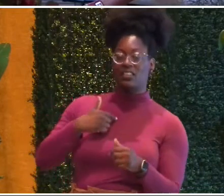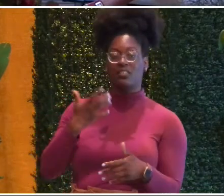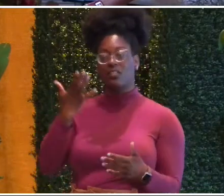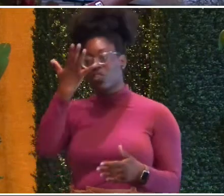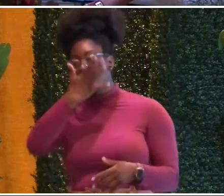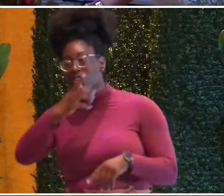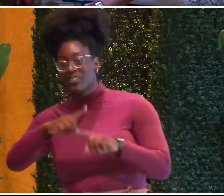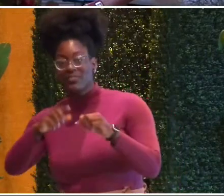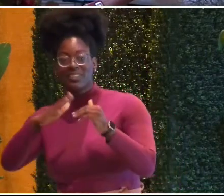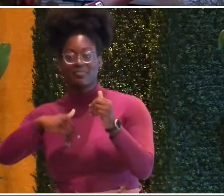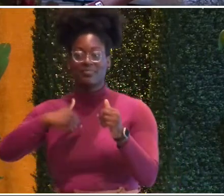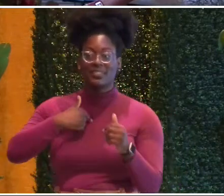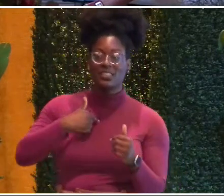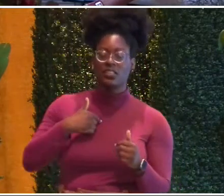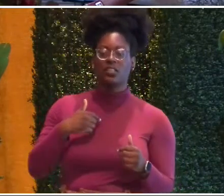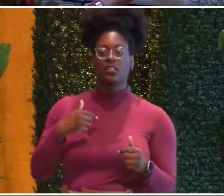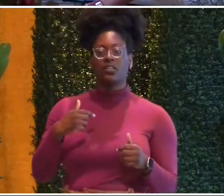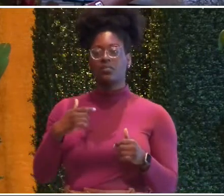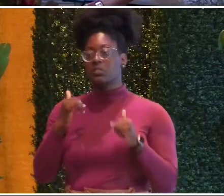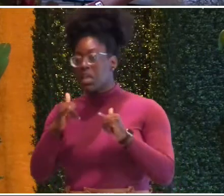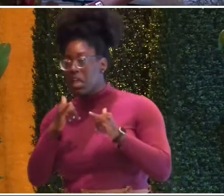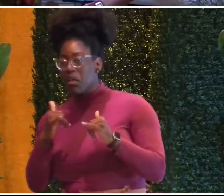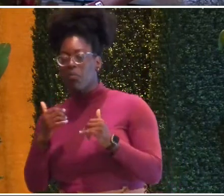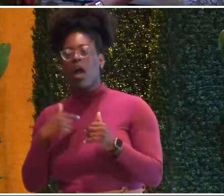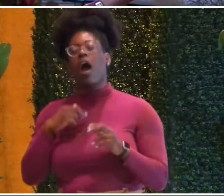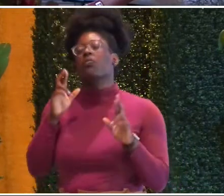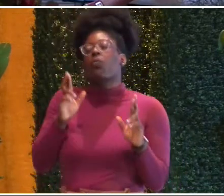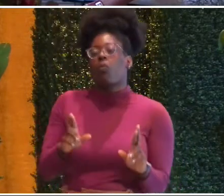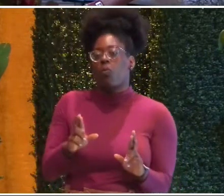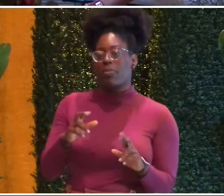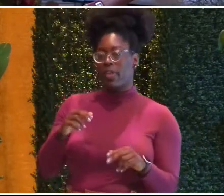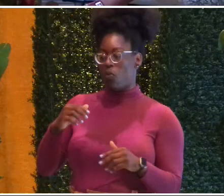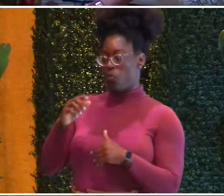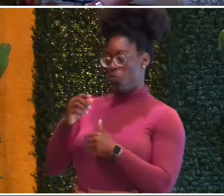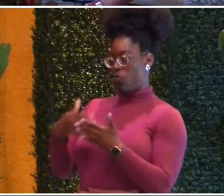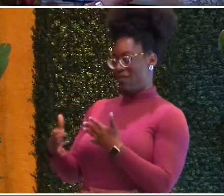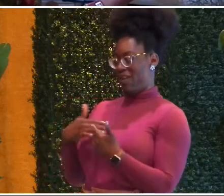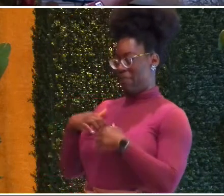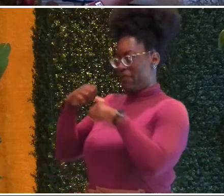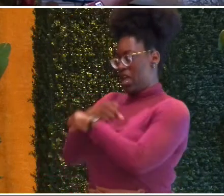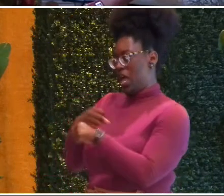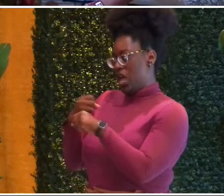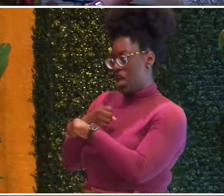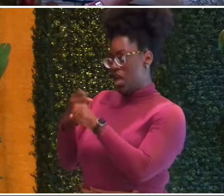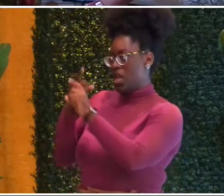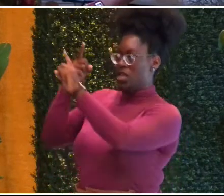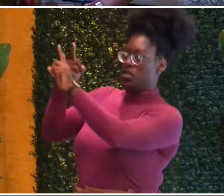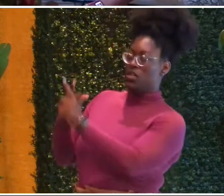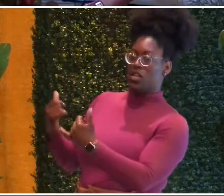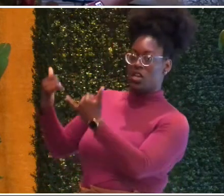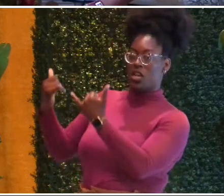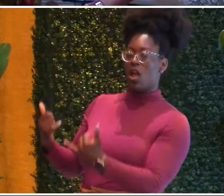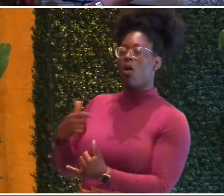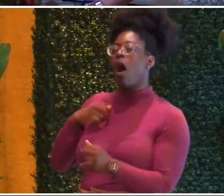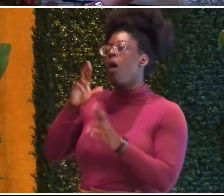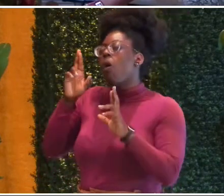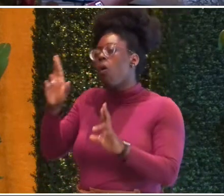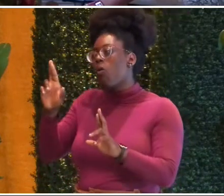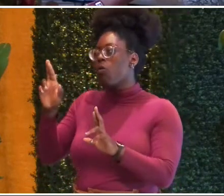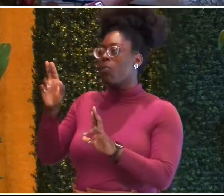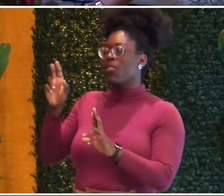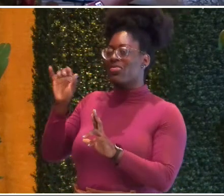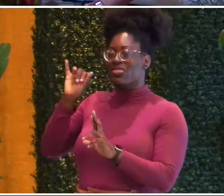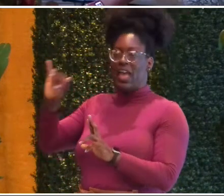that I felt like I had to check off. And so I hope that for you. I also want to put a charge out there for